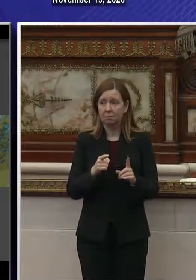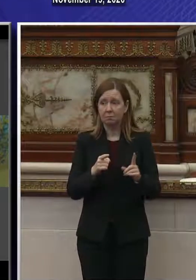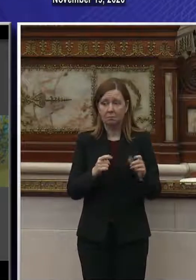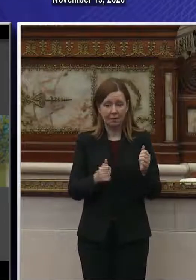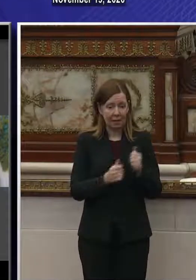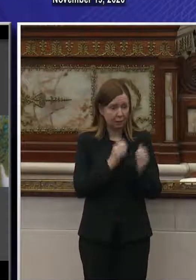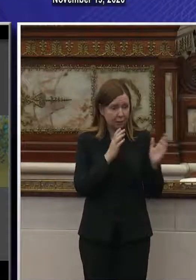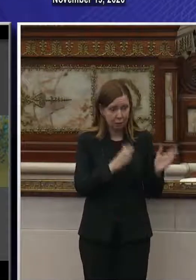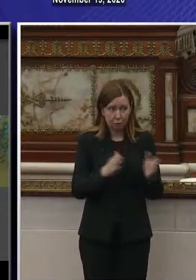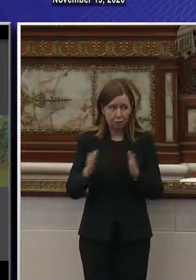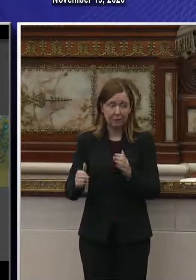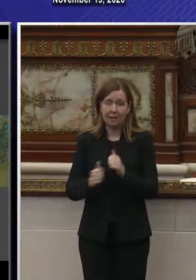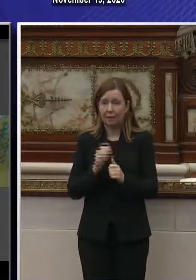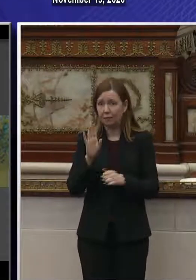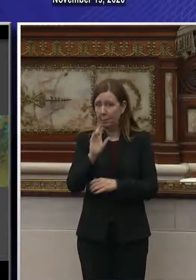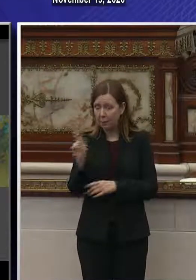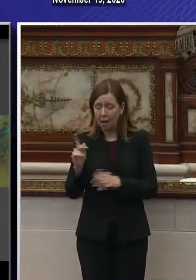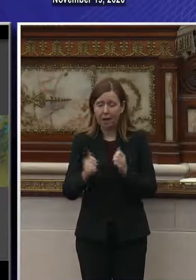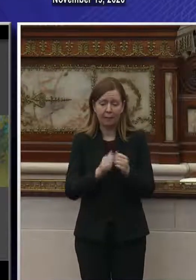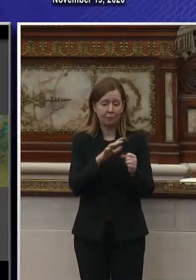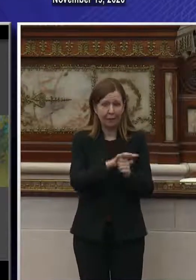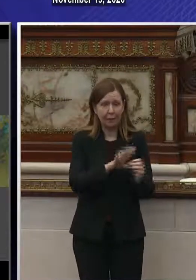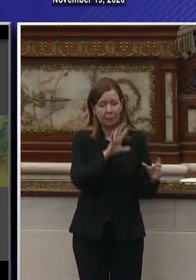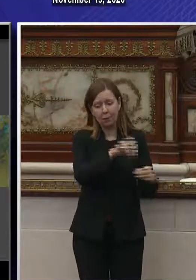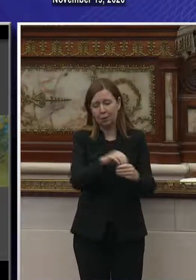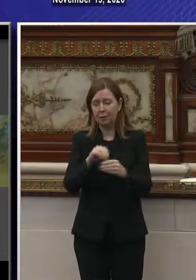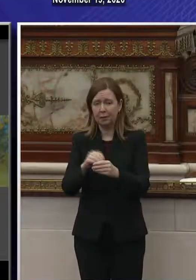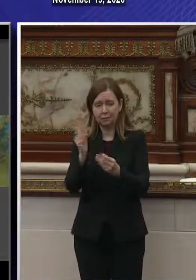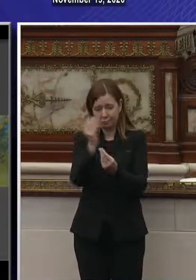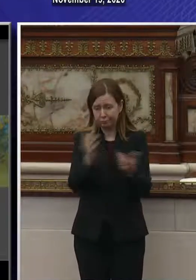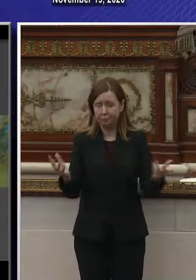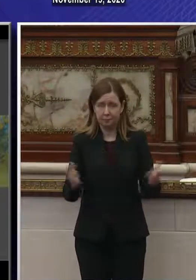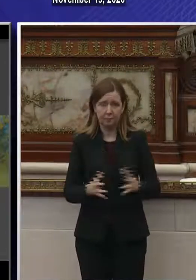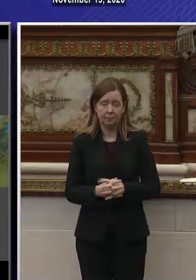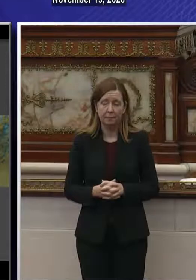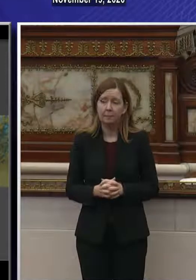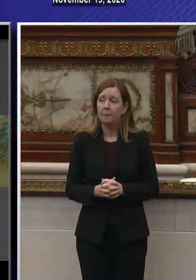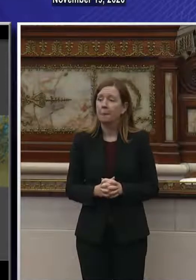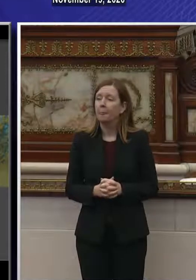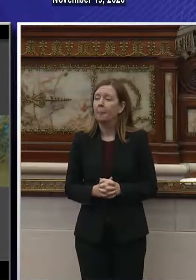street, block by block, neighborhood by neighborhood, community by community.